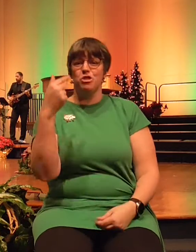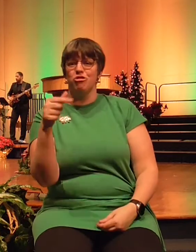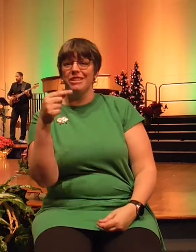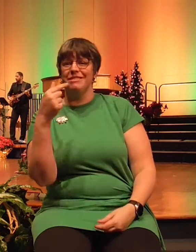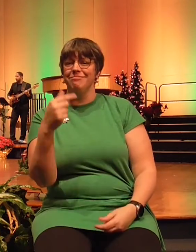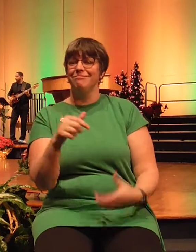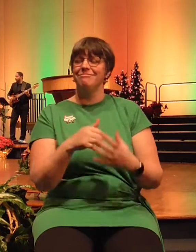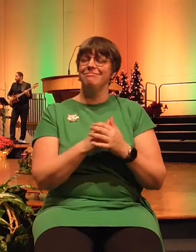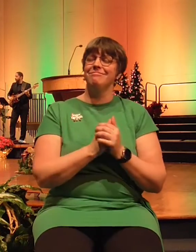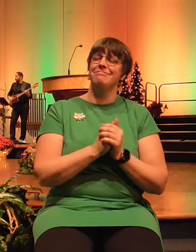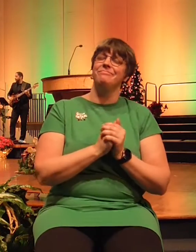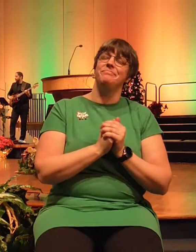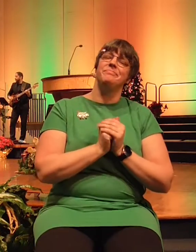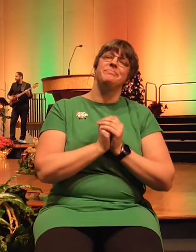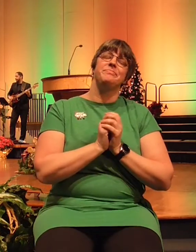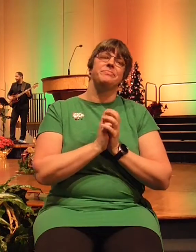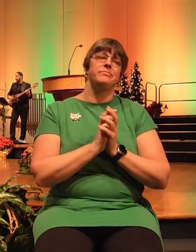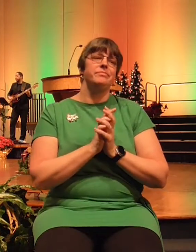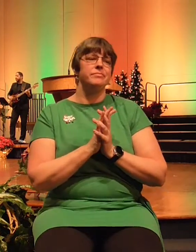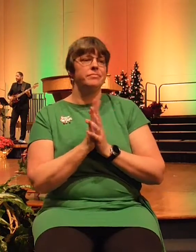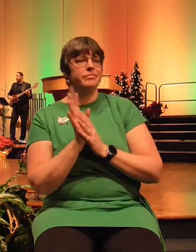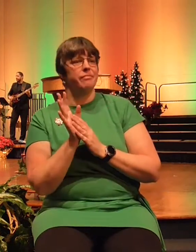green.